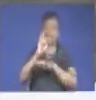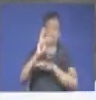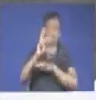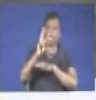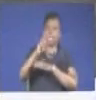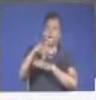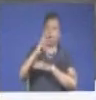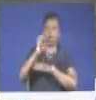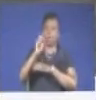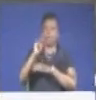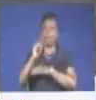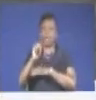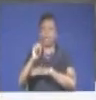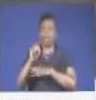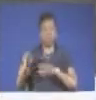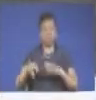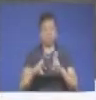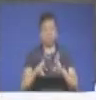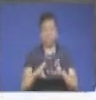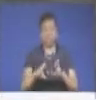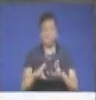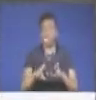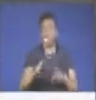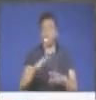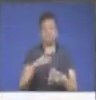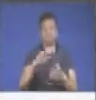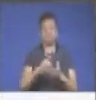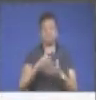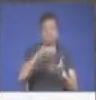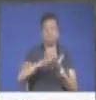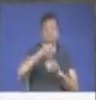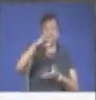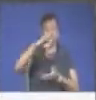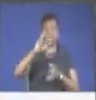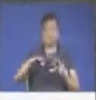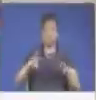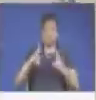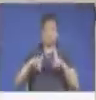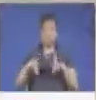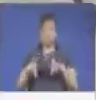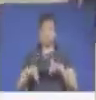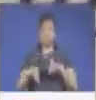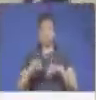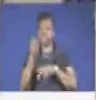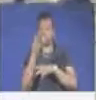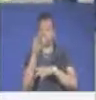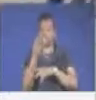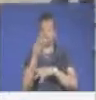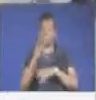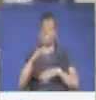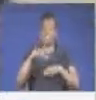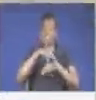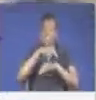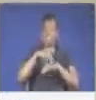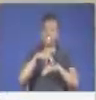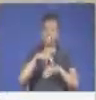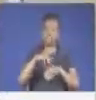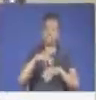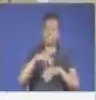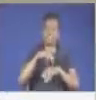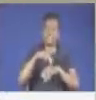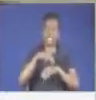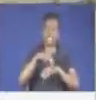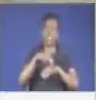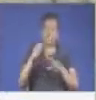people who live in multi-million houses in Old Fort and everything in between. We have 12 nationalities on this team. We have, in addition to, of course, lots